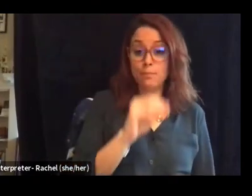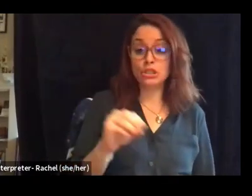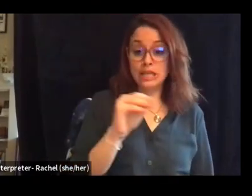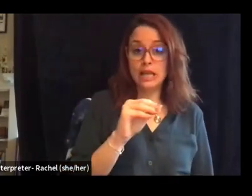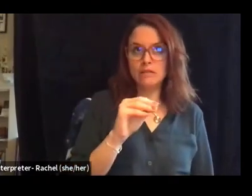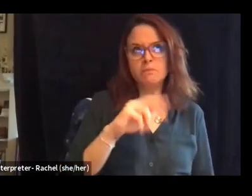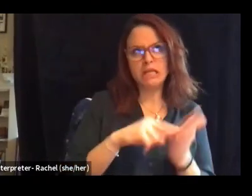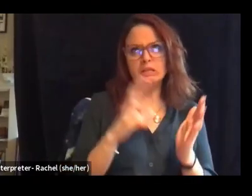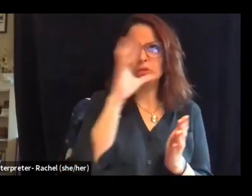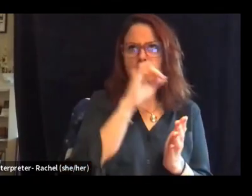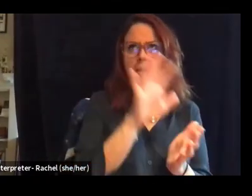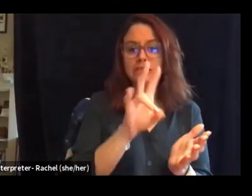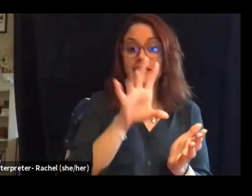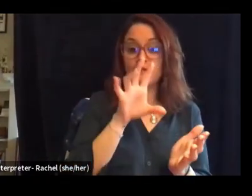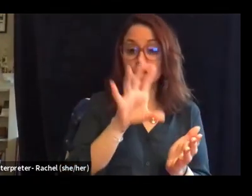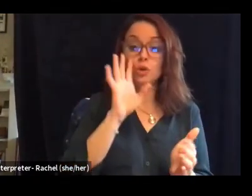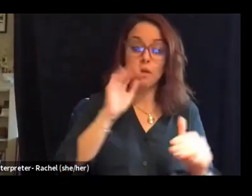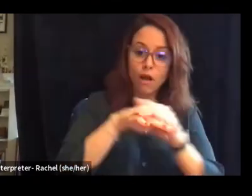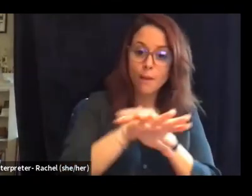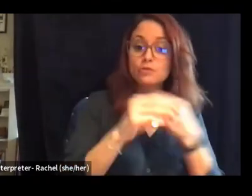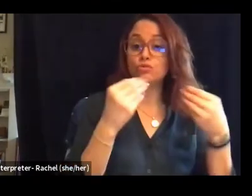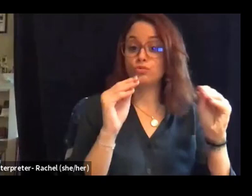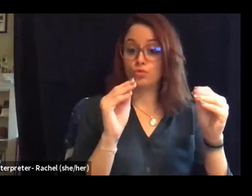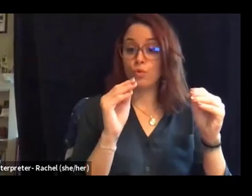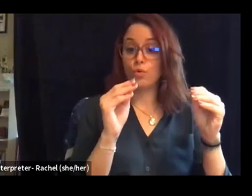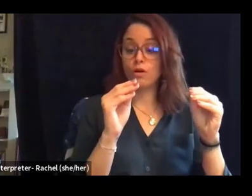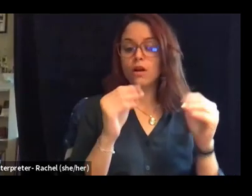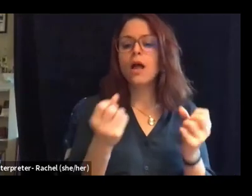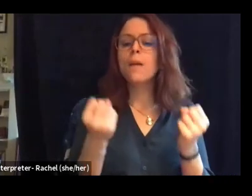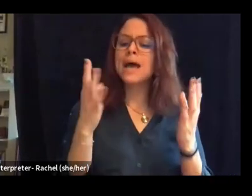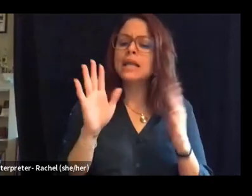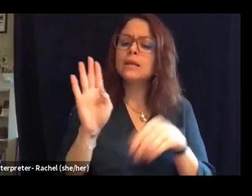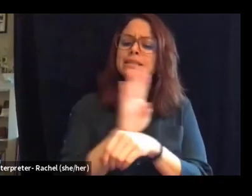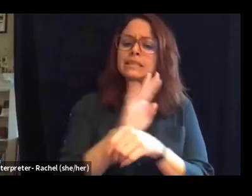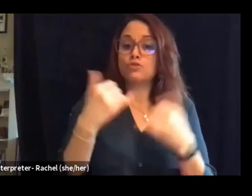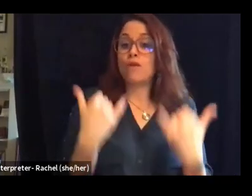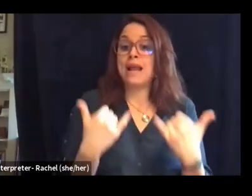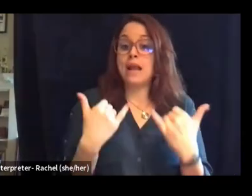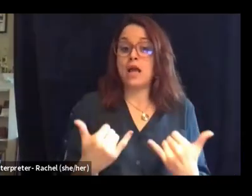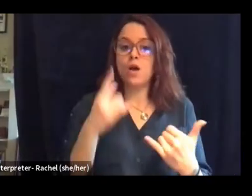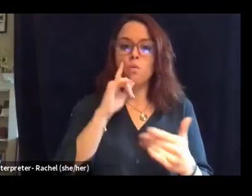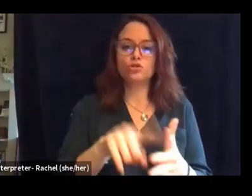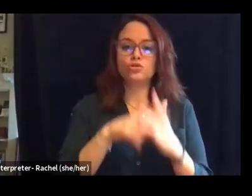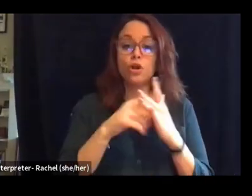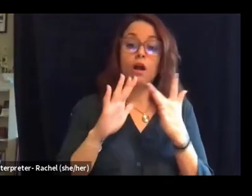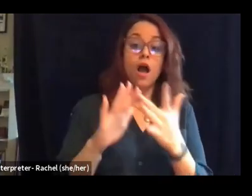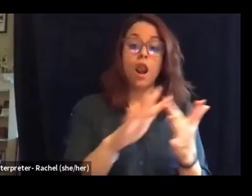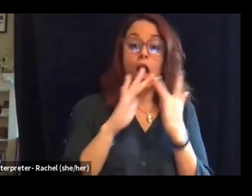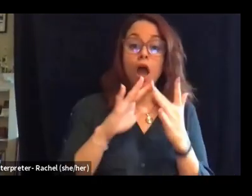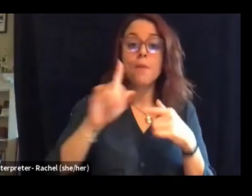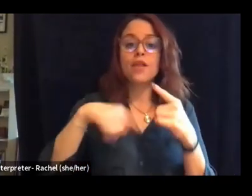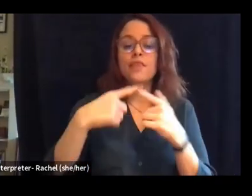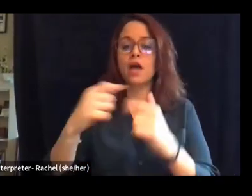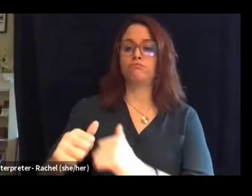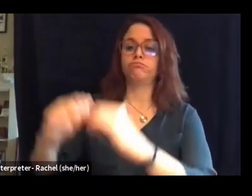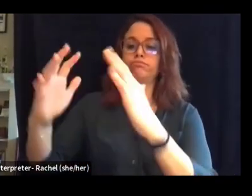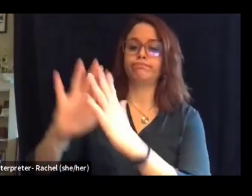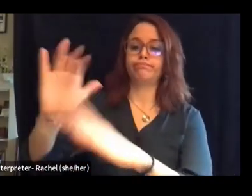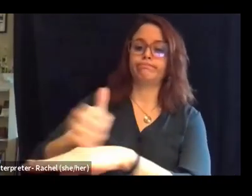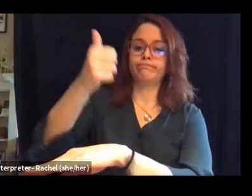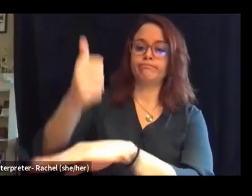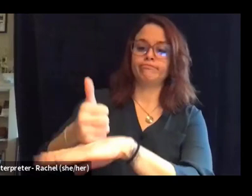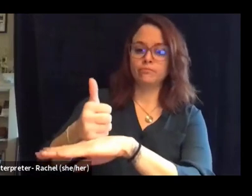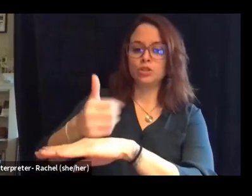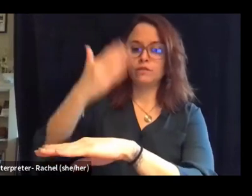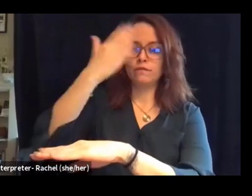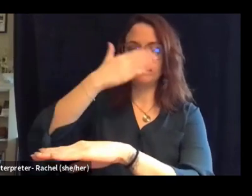door. Today, a lot of businesses will start online, but eventually they may add a storefront, or they may